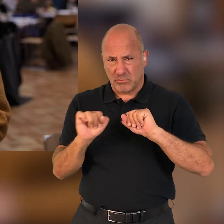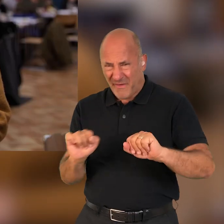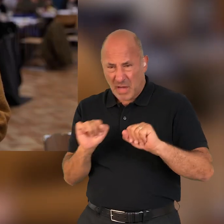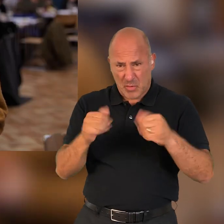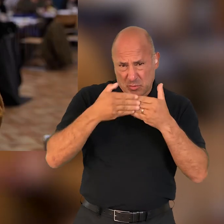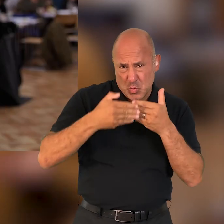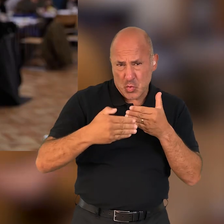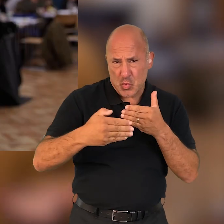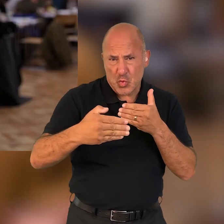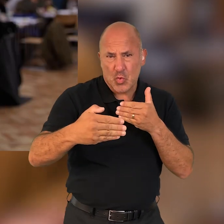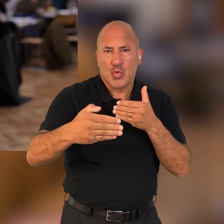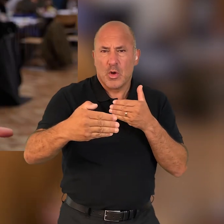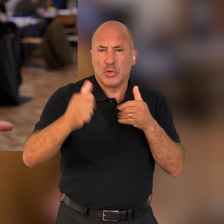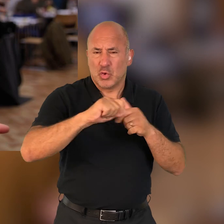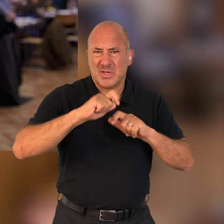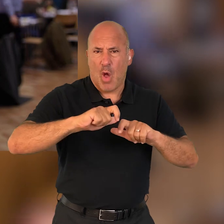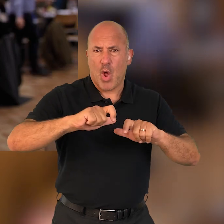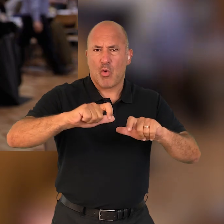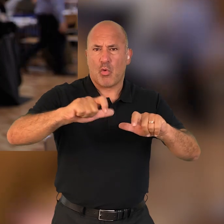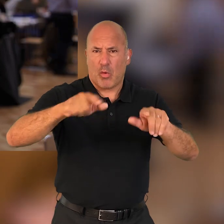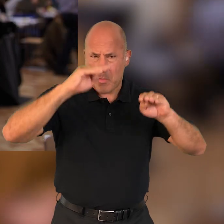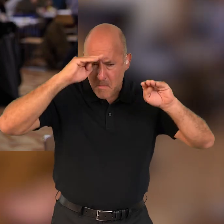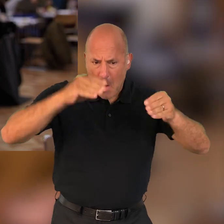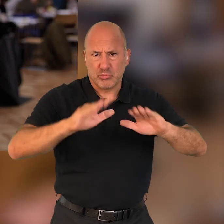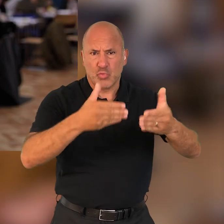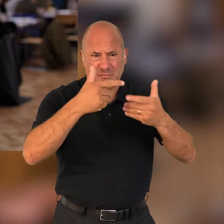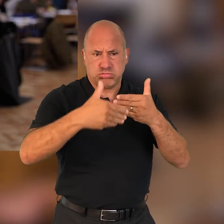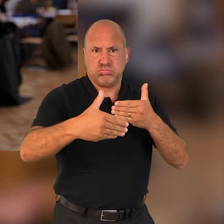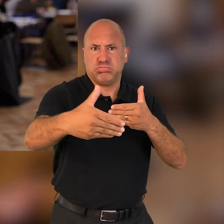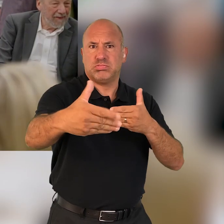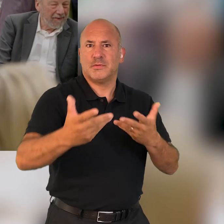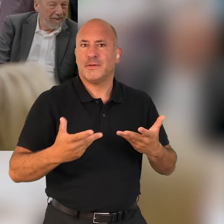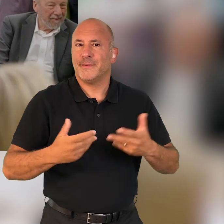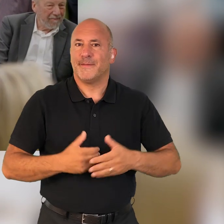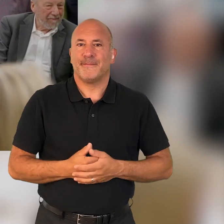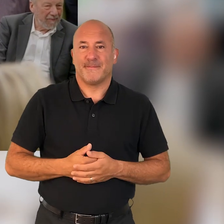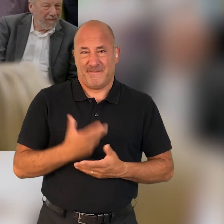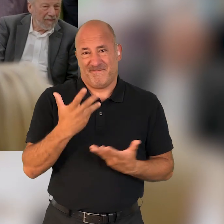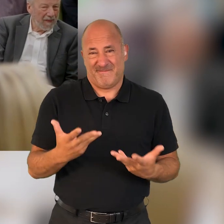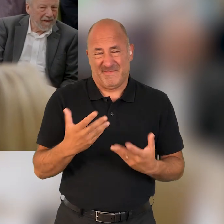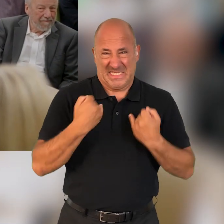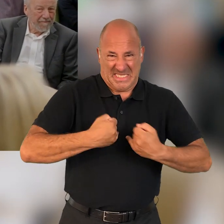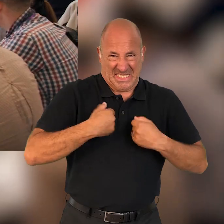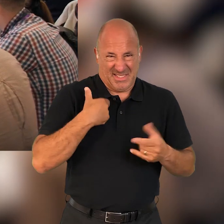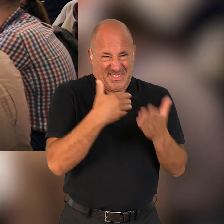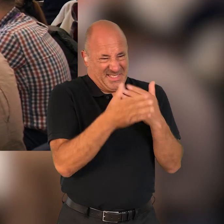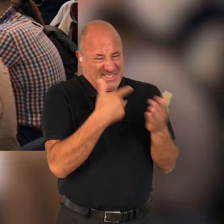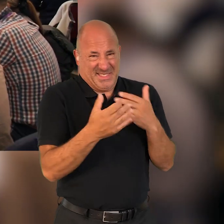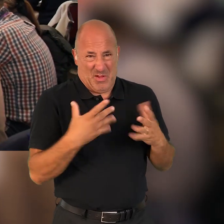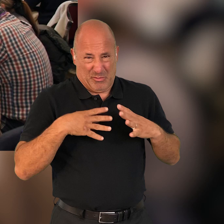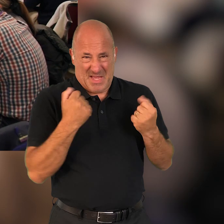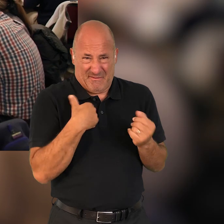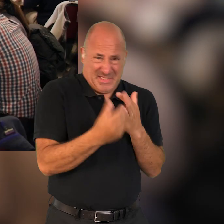preventative services, for a period of time, you have to see that investment to continue with the current acute services, the current kind of fixing